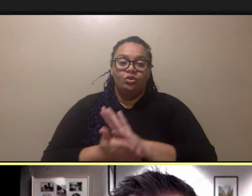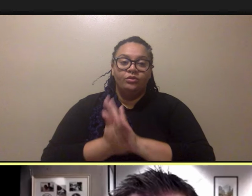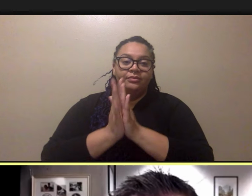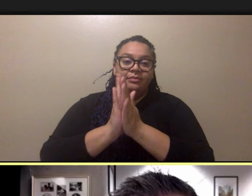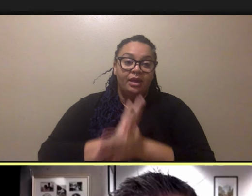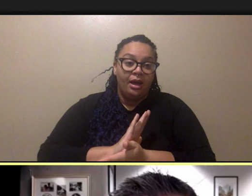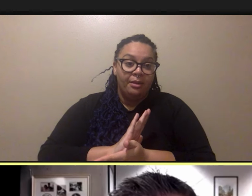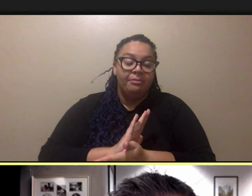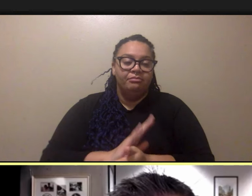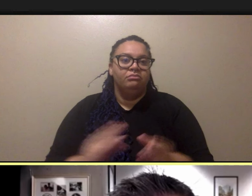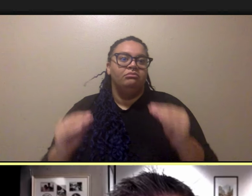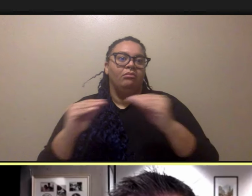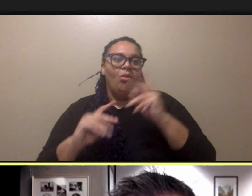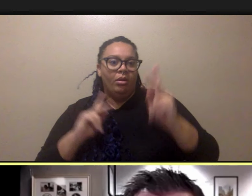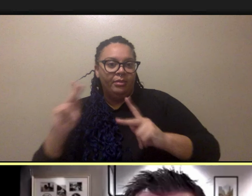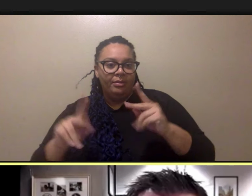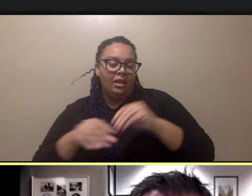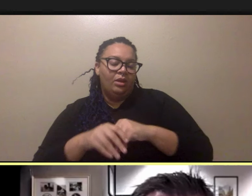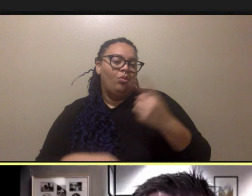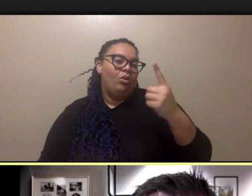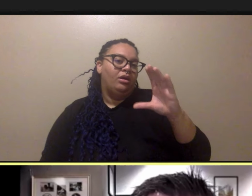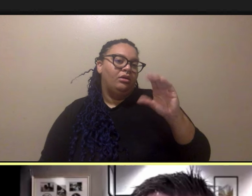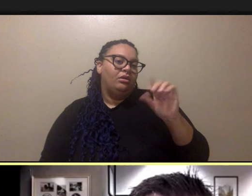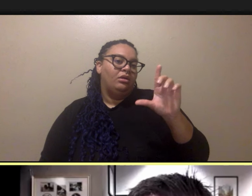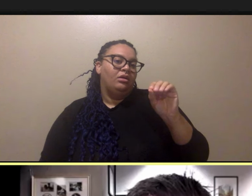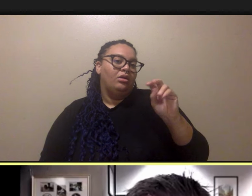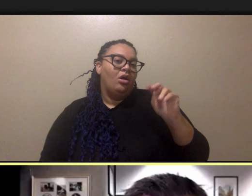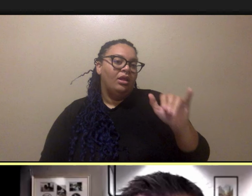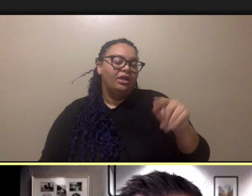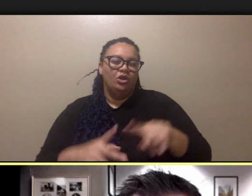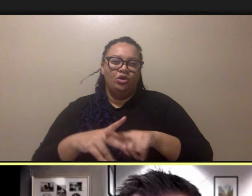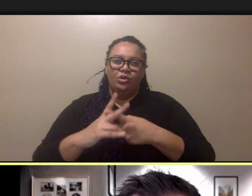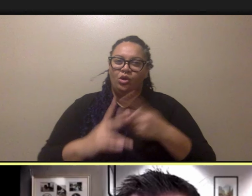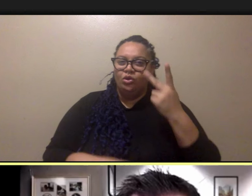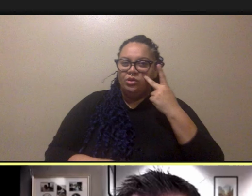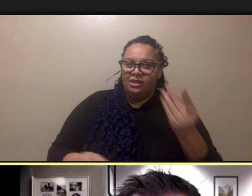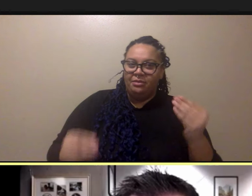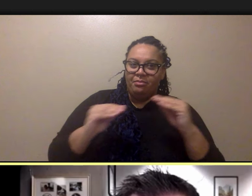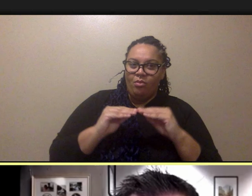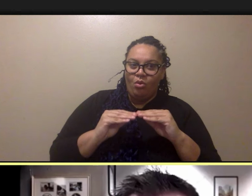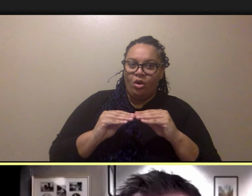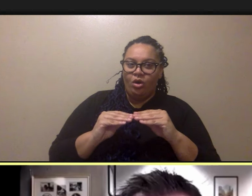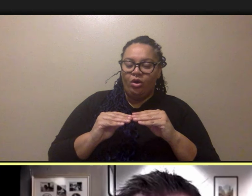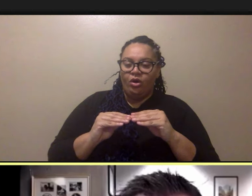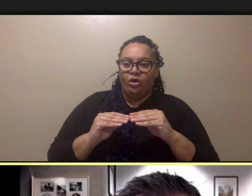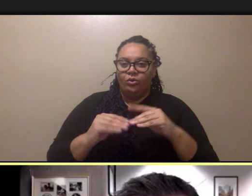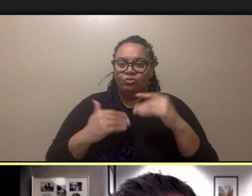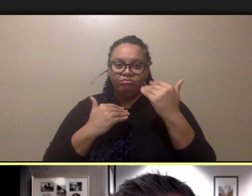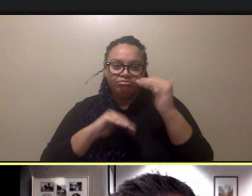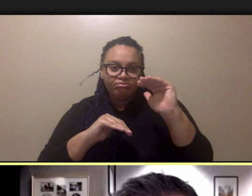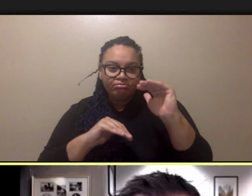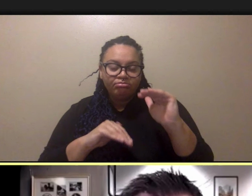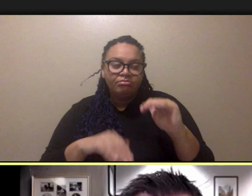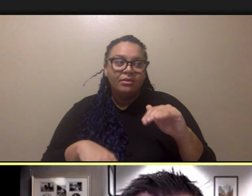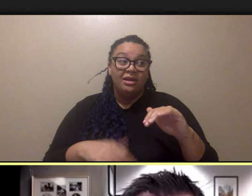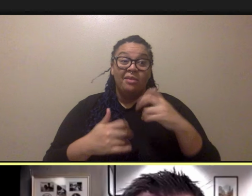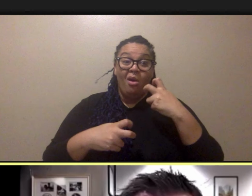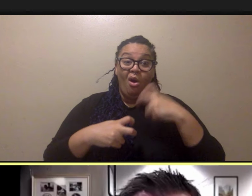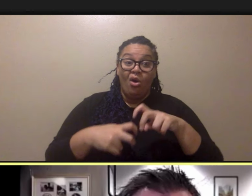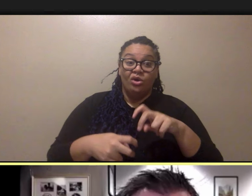become populated in the colony. Then you started to see more restrictions, and it became harder for them to establish themselves as landowners. And